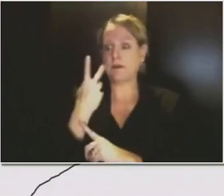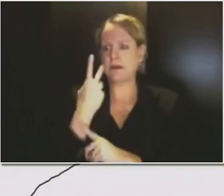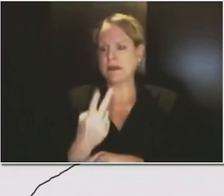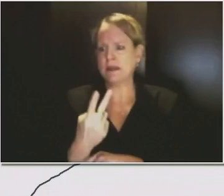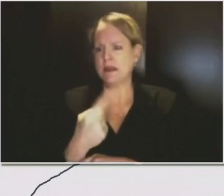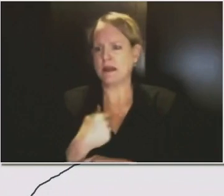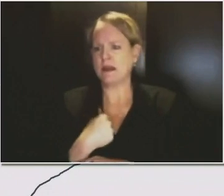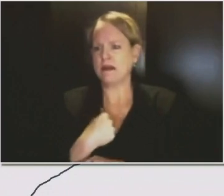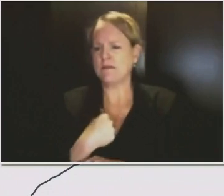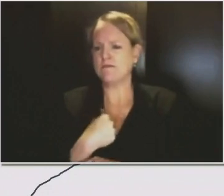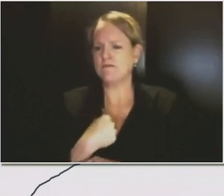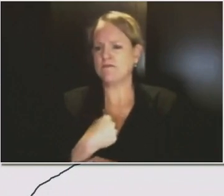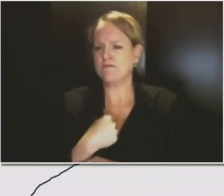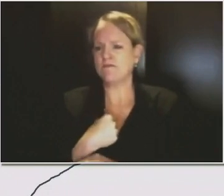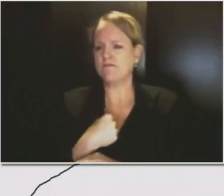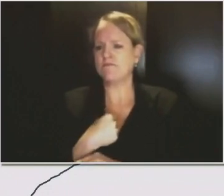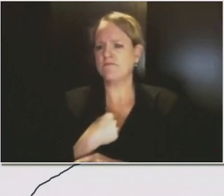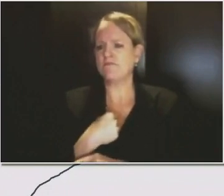follow-up?